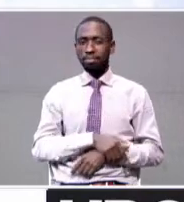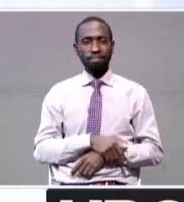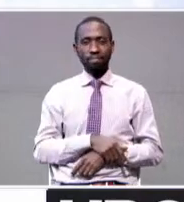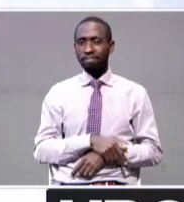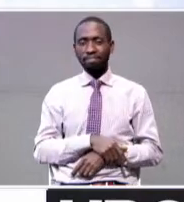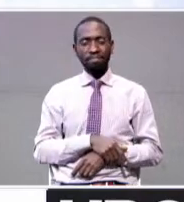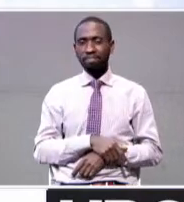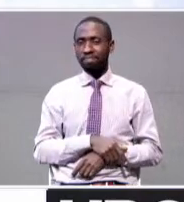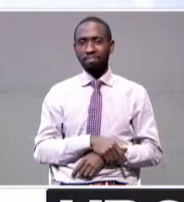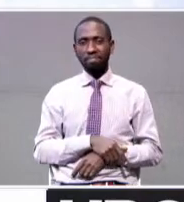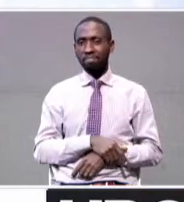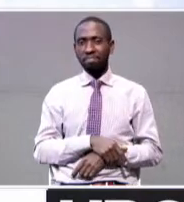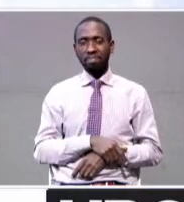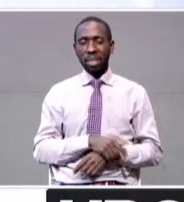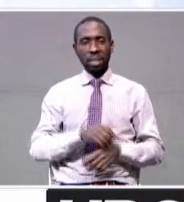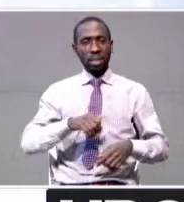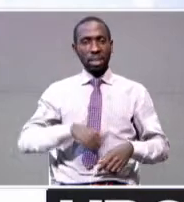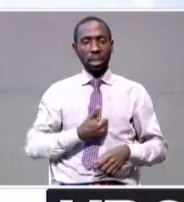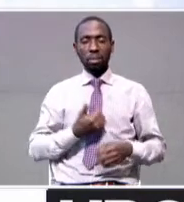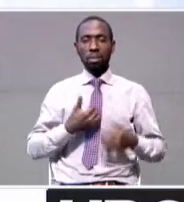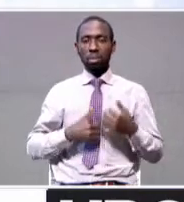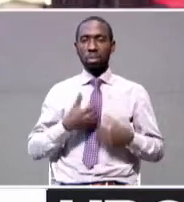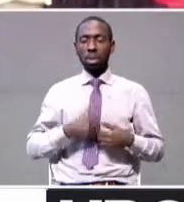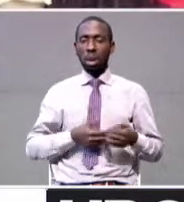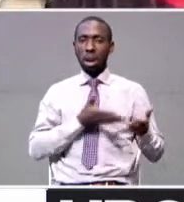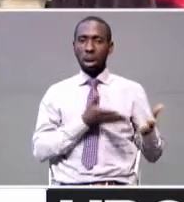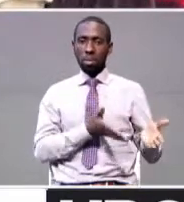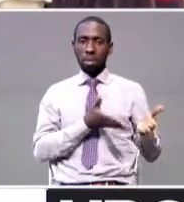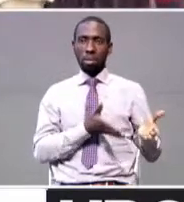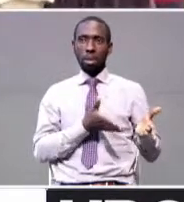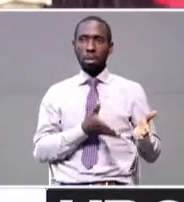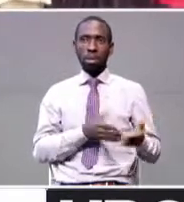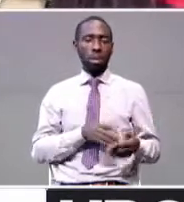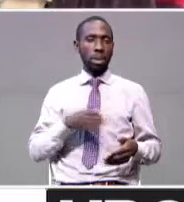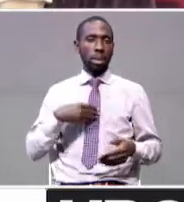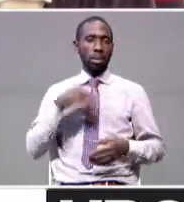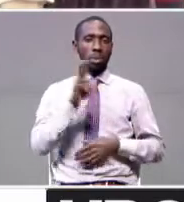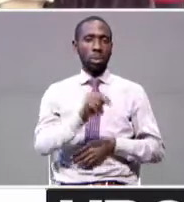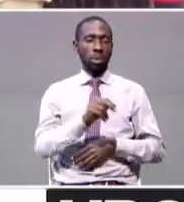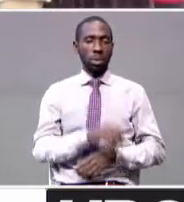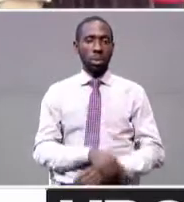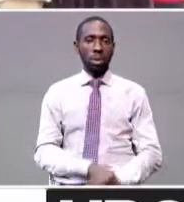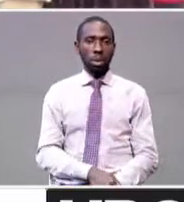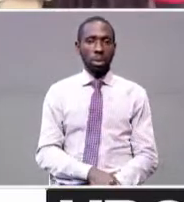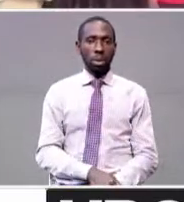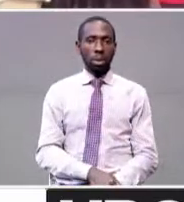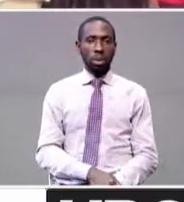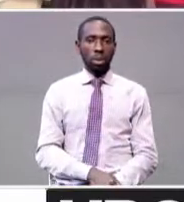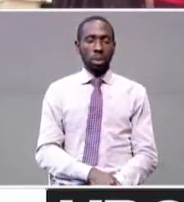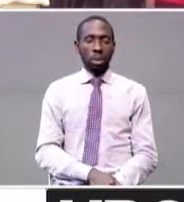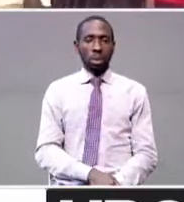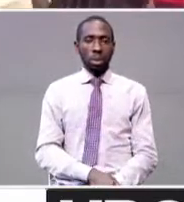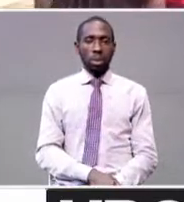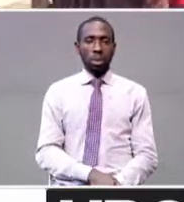DP nga yeeyagaliza ebibye ng'omuntu. Omusasi waffe aliko by'alondodde.